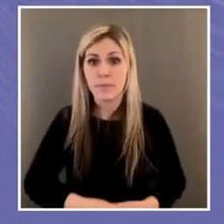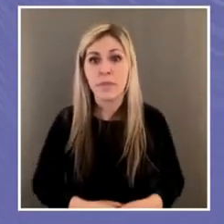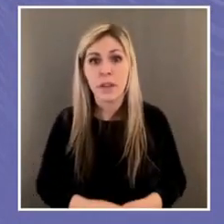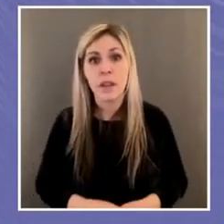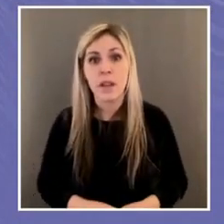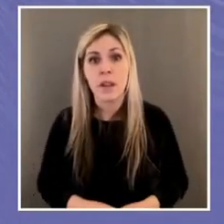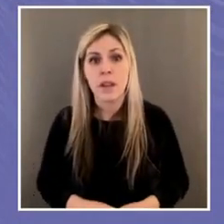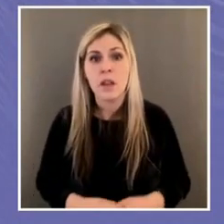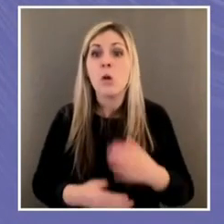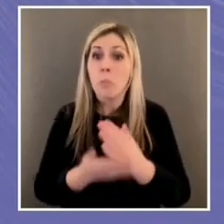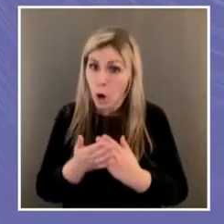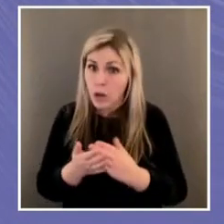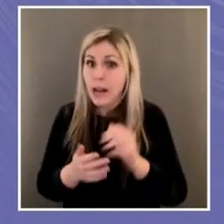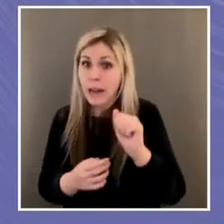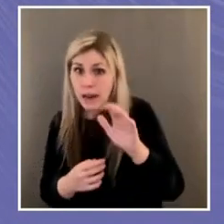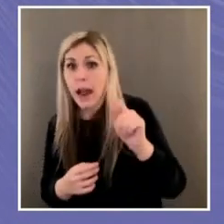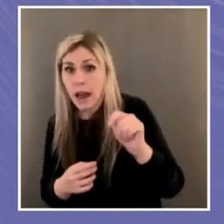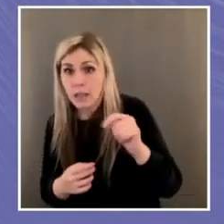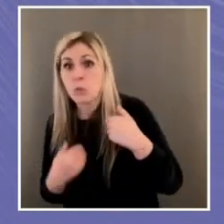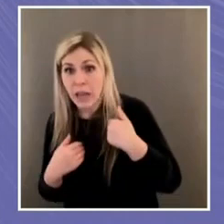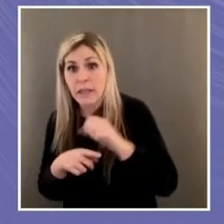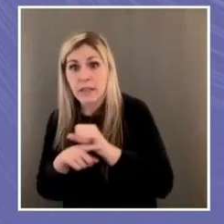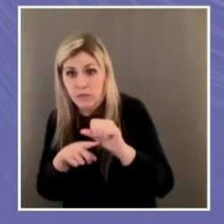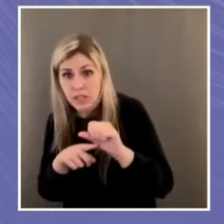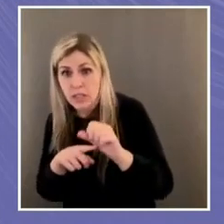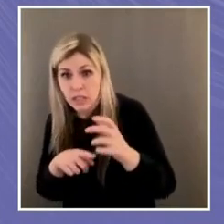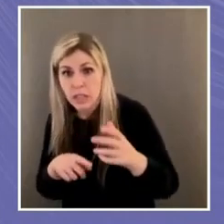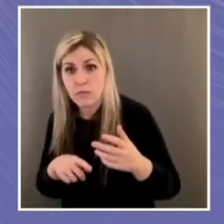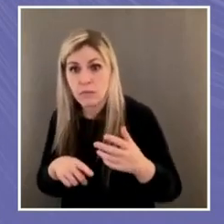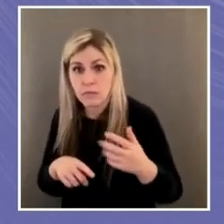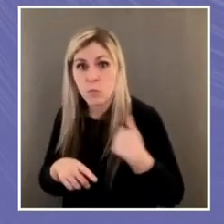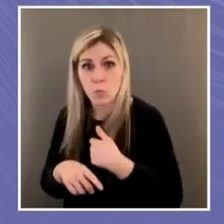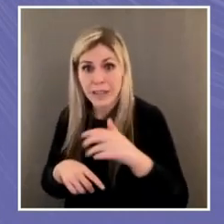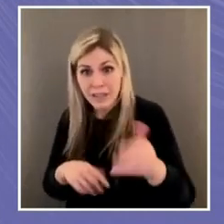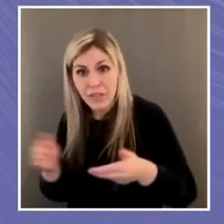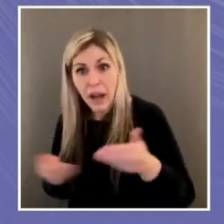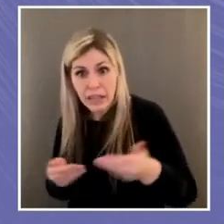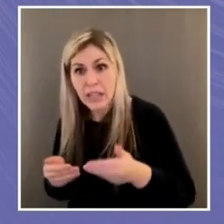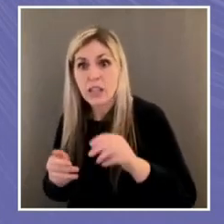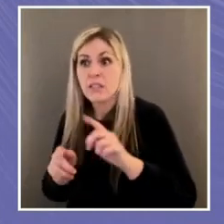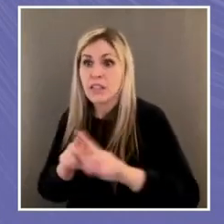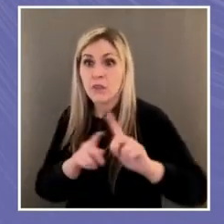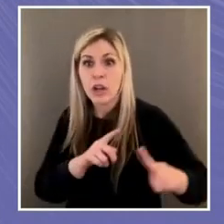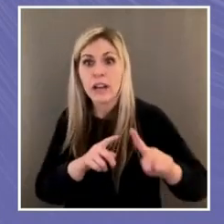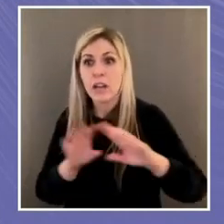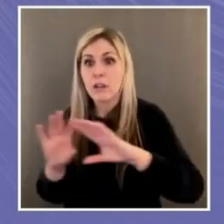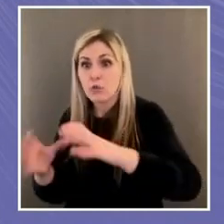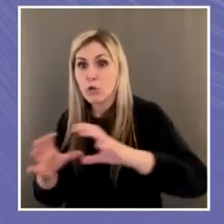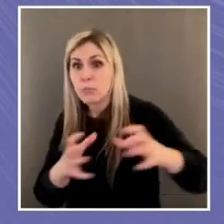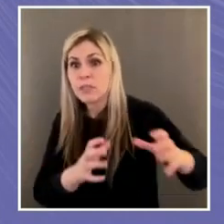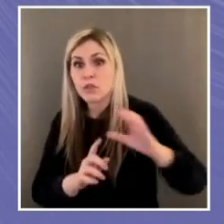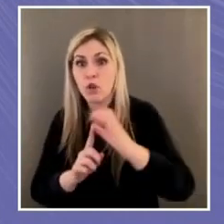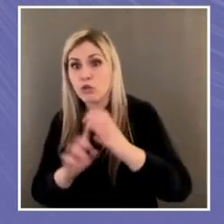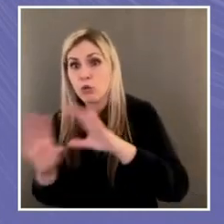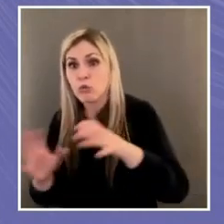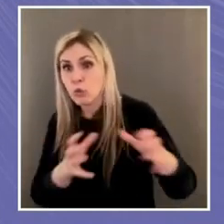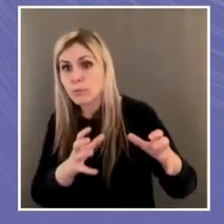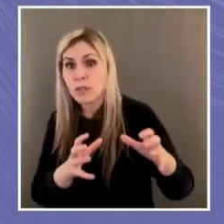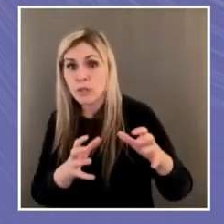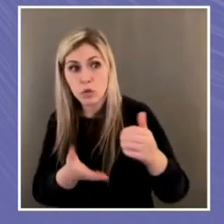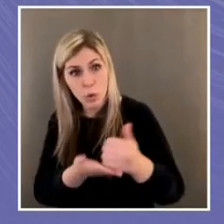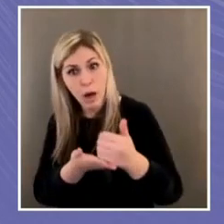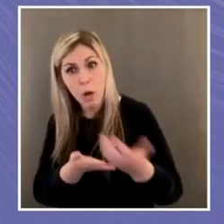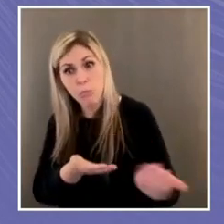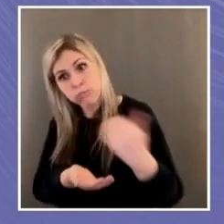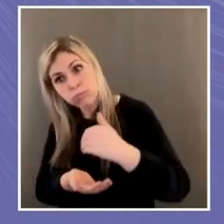Part of it was at ACT, where we had a facility. We invited other ethnically specific theaters to join together to make work with us.